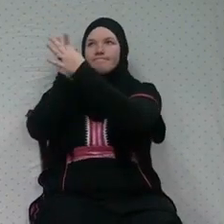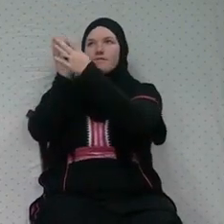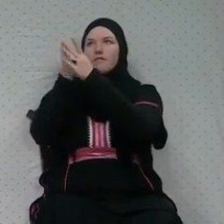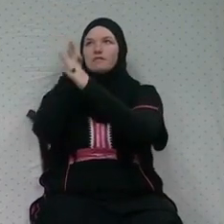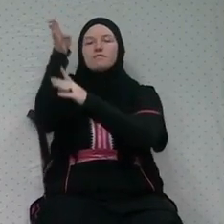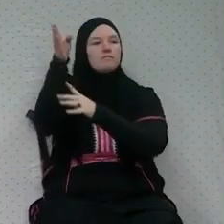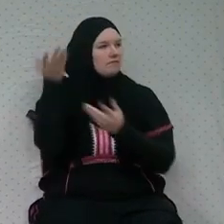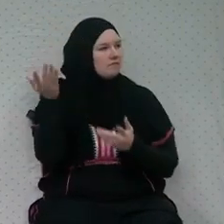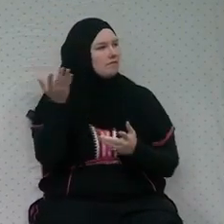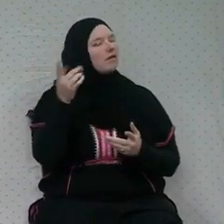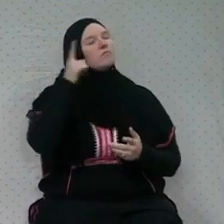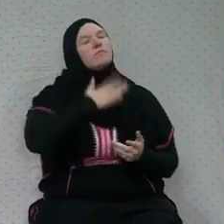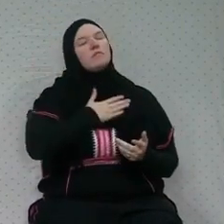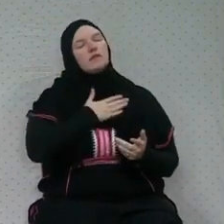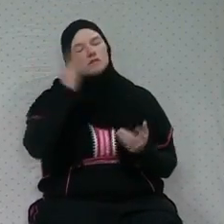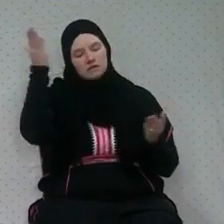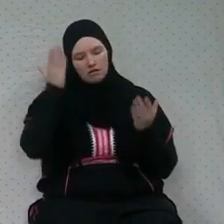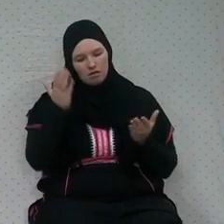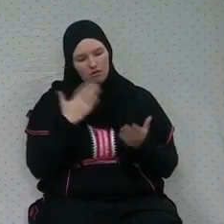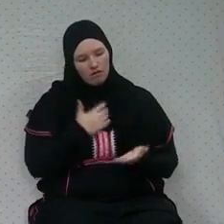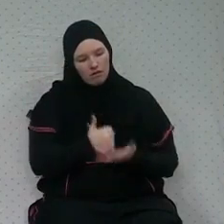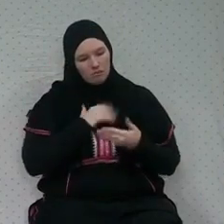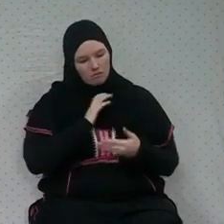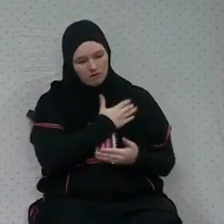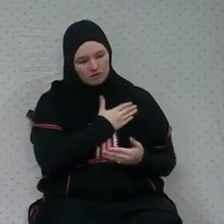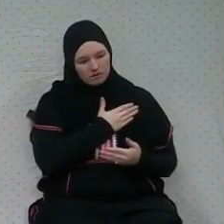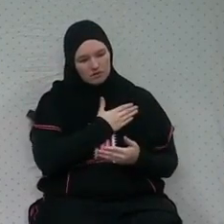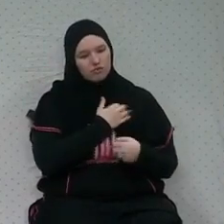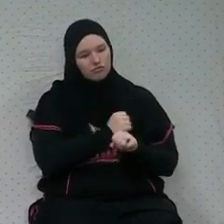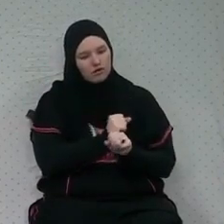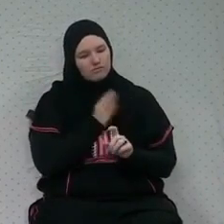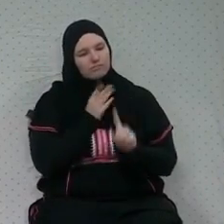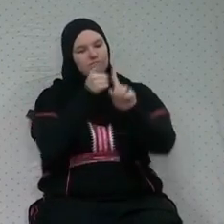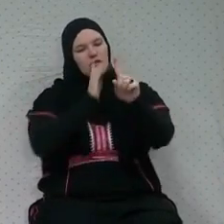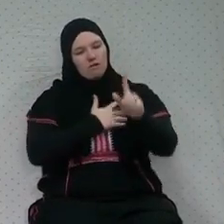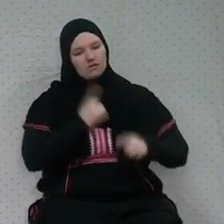May Allah subhanahu wa ta'ala help us align our life with His commands.